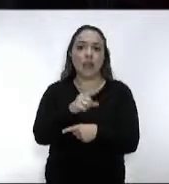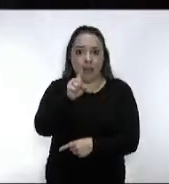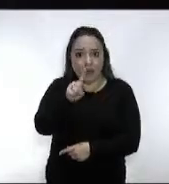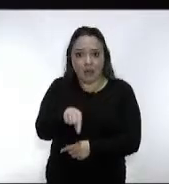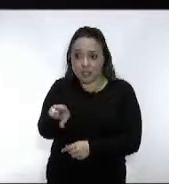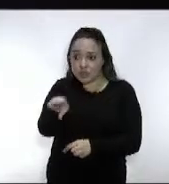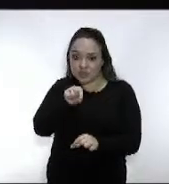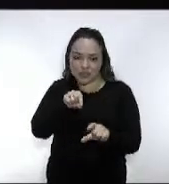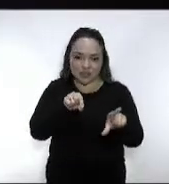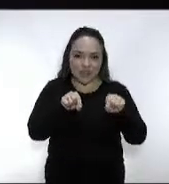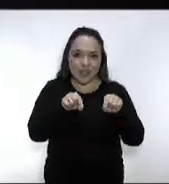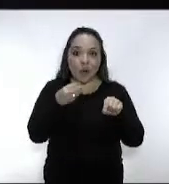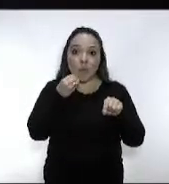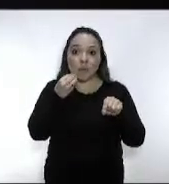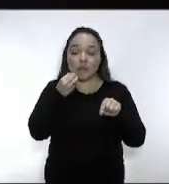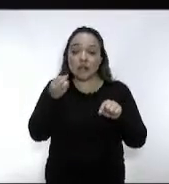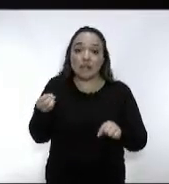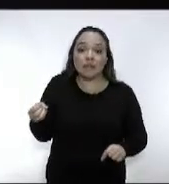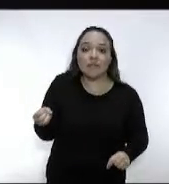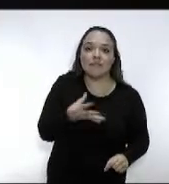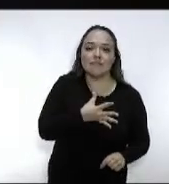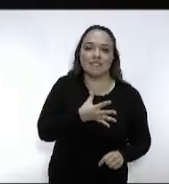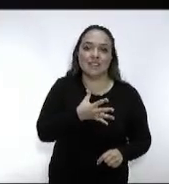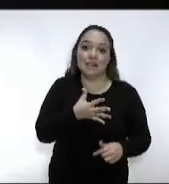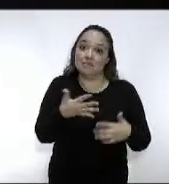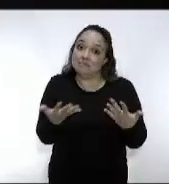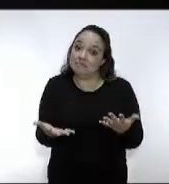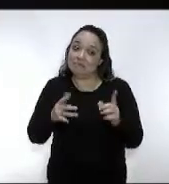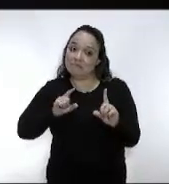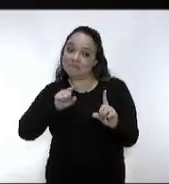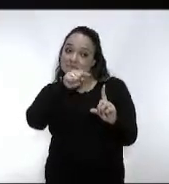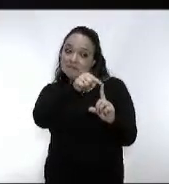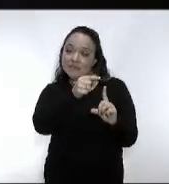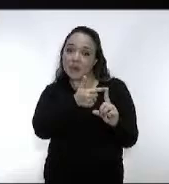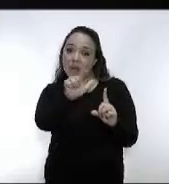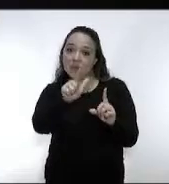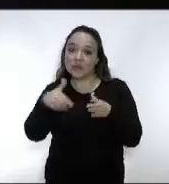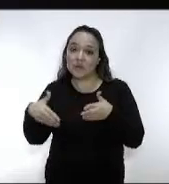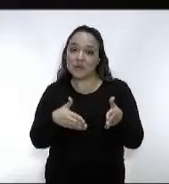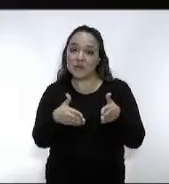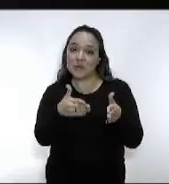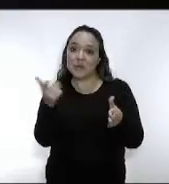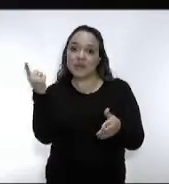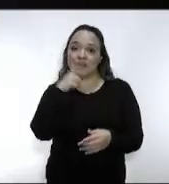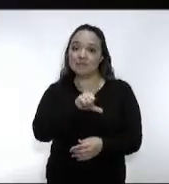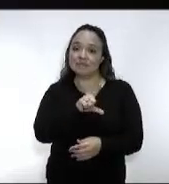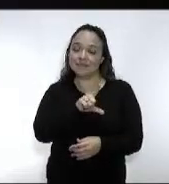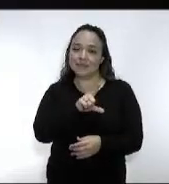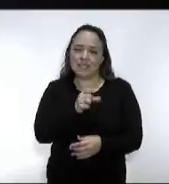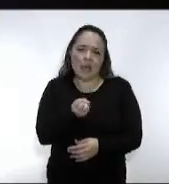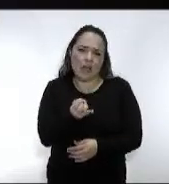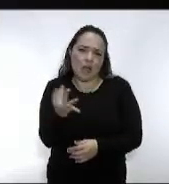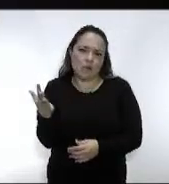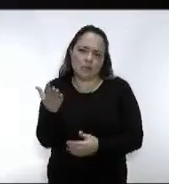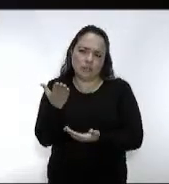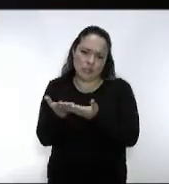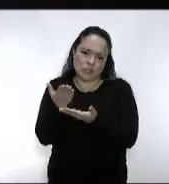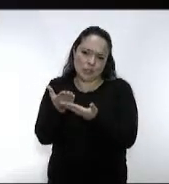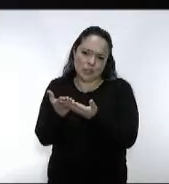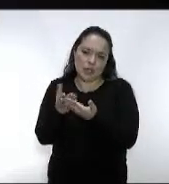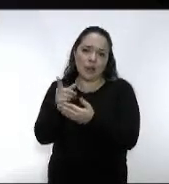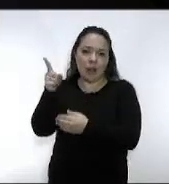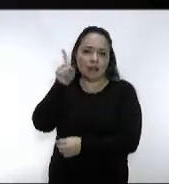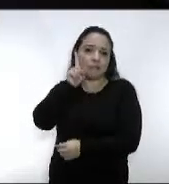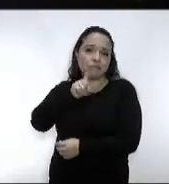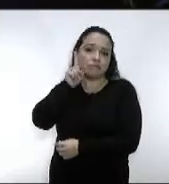means a choice, a new opportunity, and a destination that maybe is different. Some of you have decided to follow